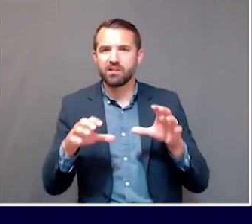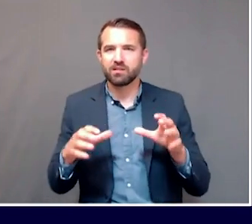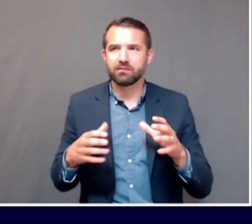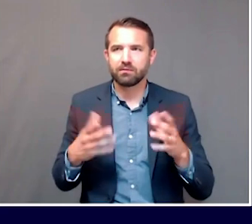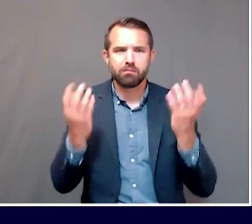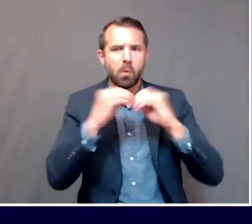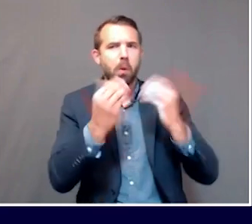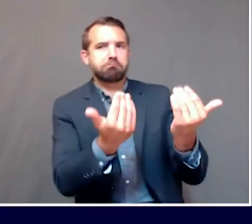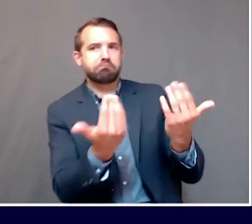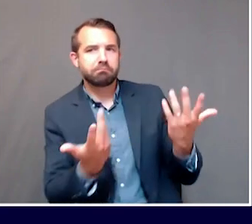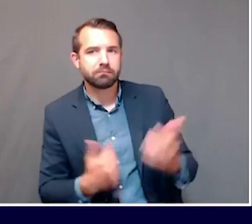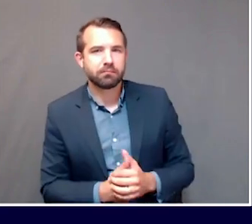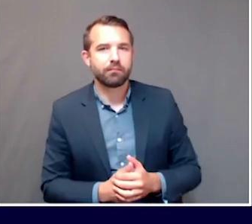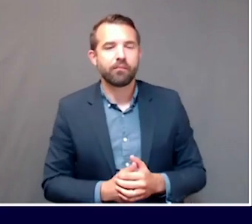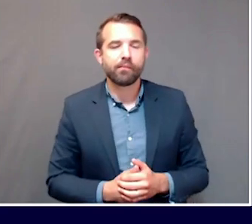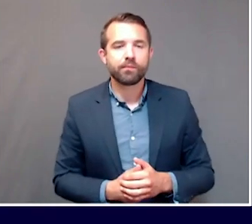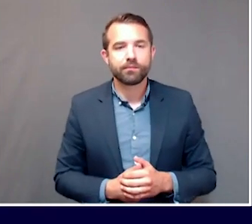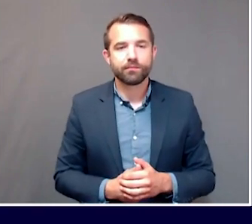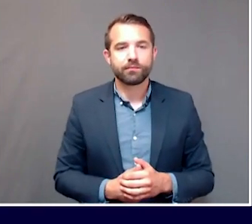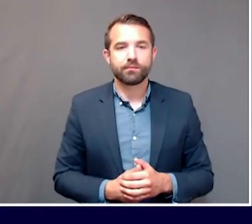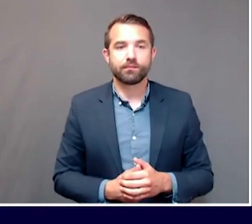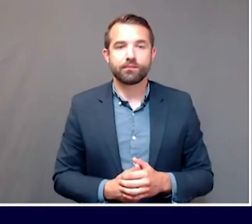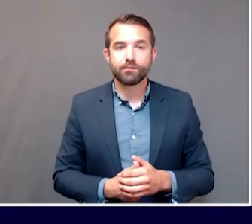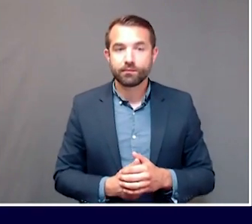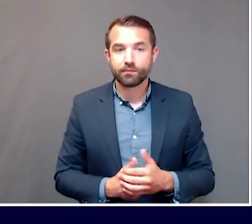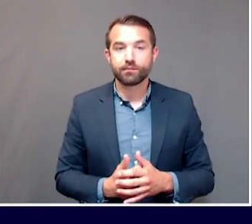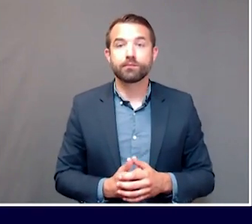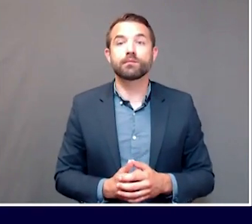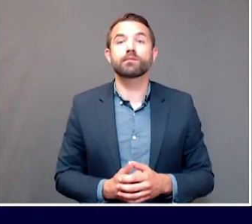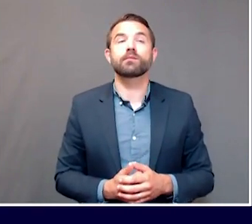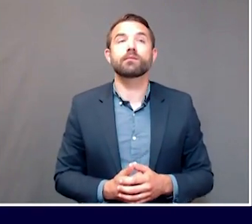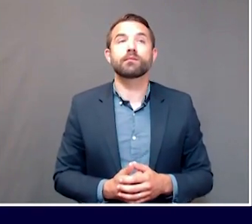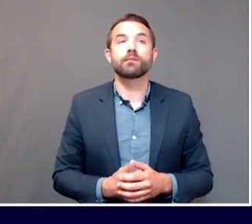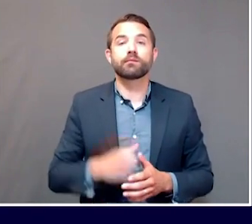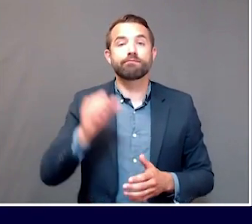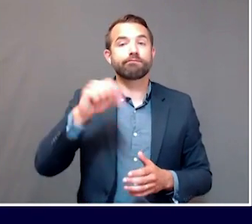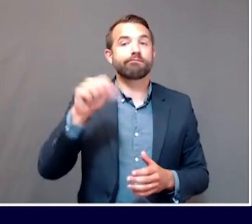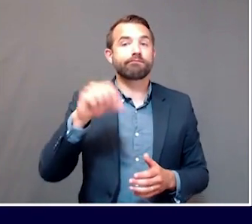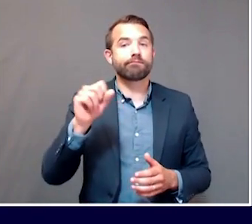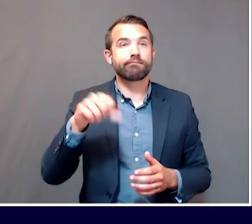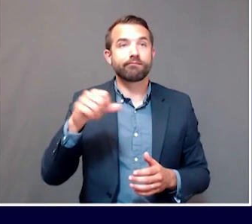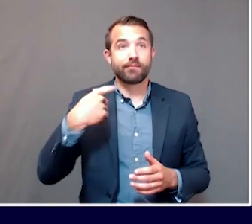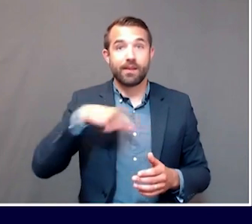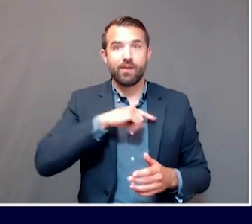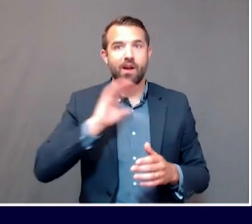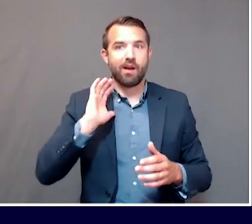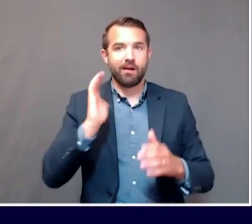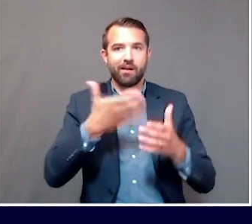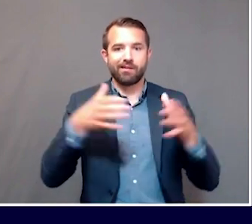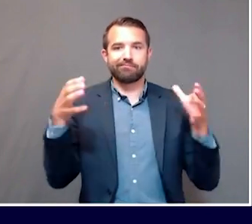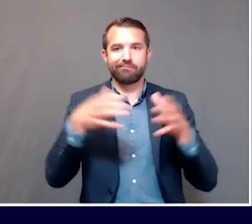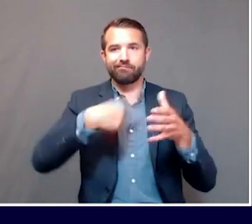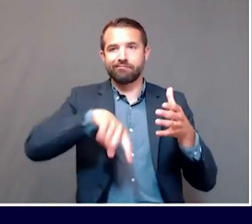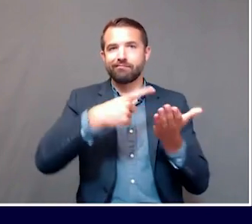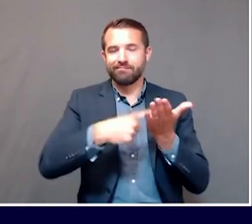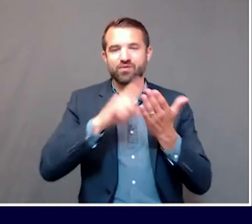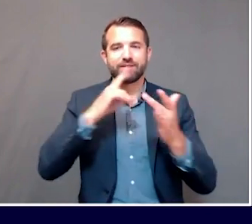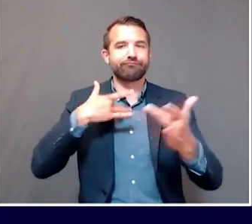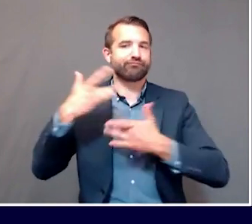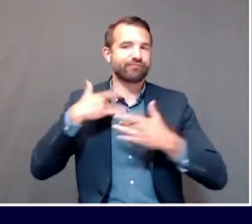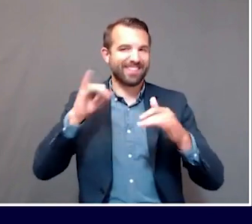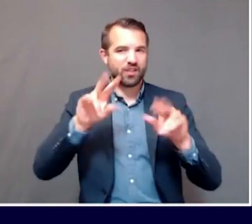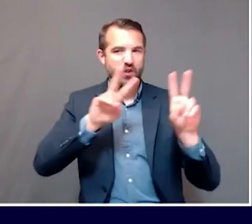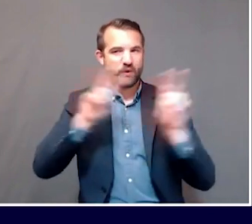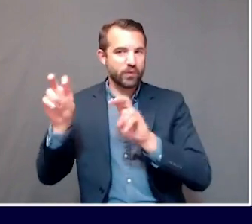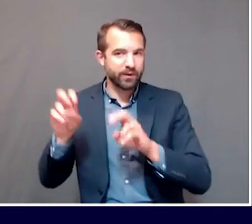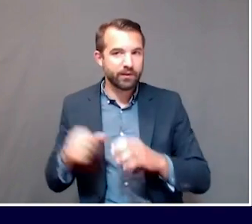think the percentage is growing, and that's a great concern to all of us. And that's why Dr. Shah and Commissioner